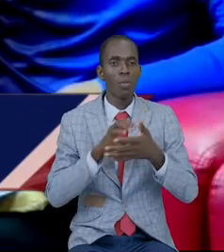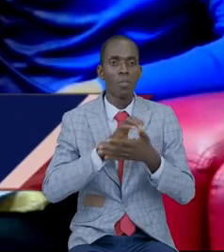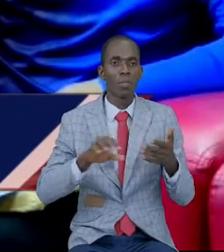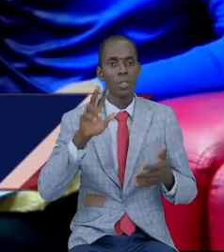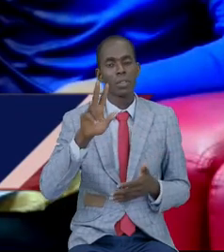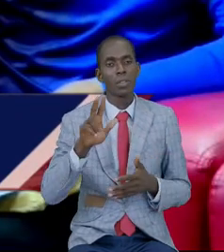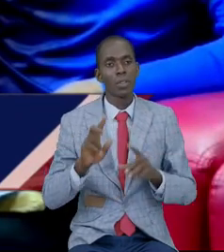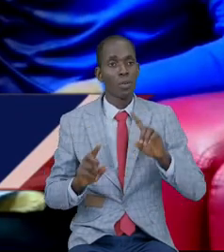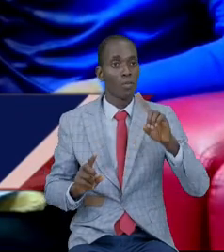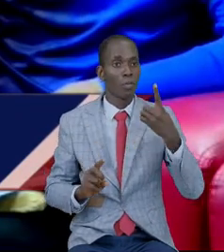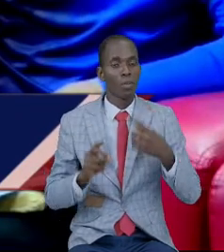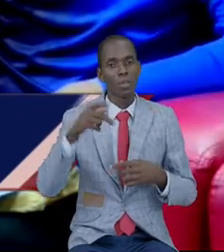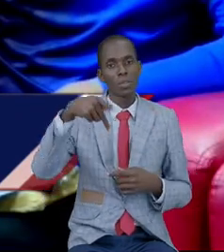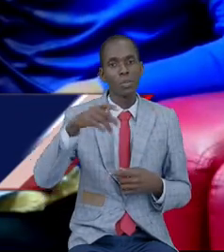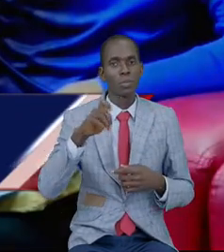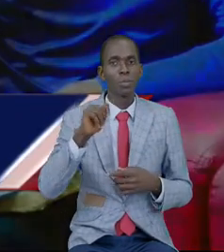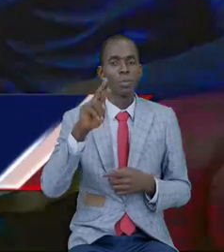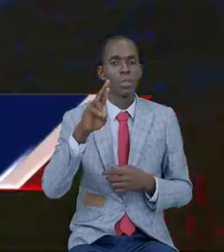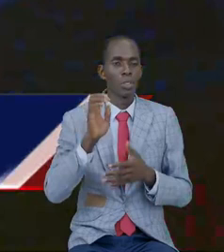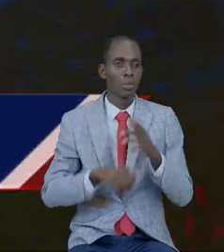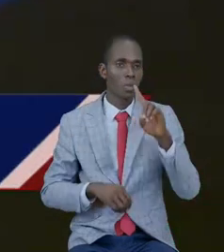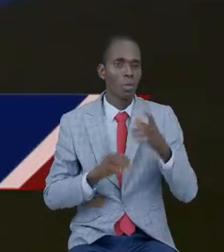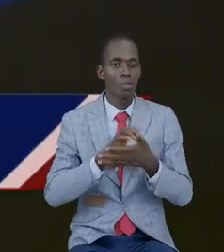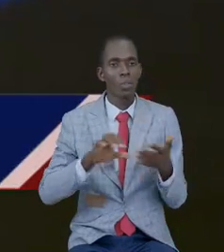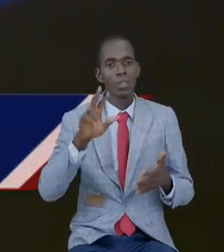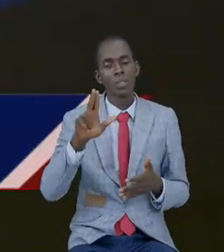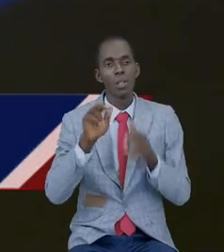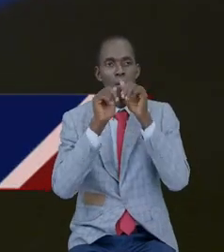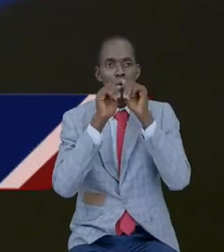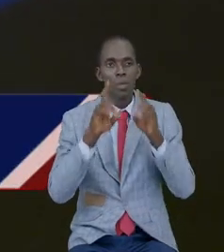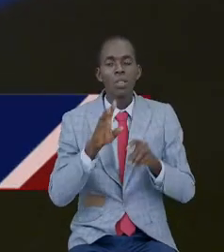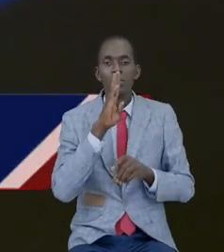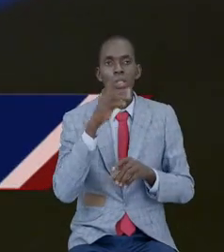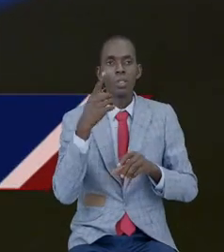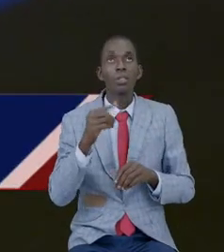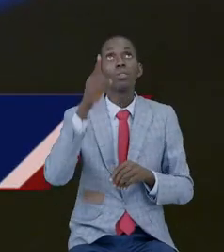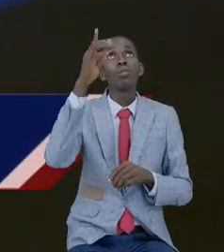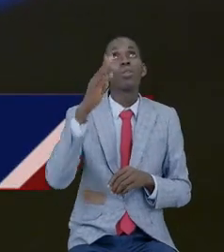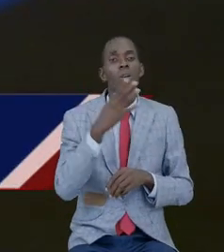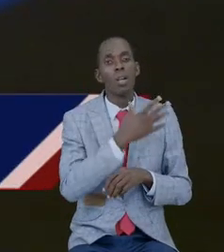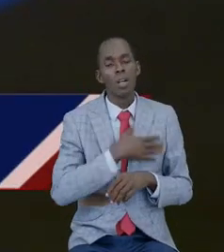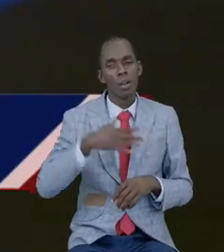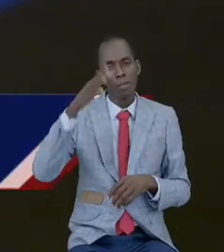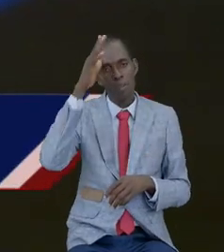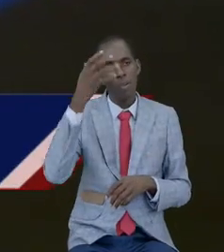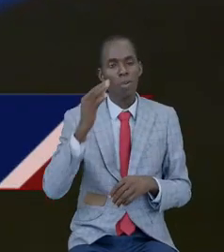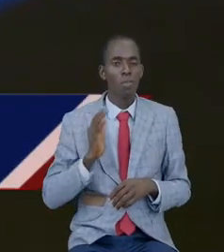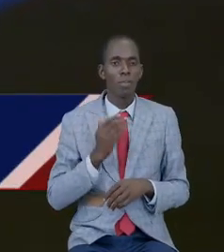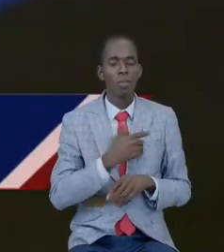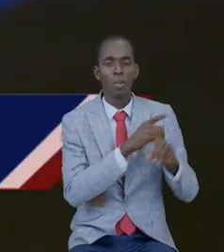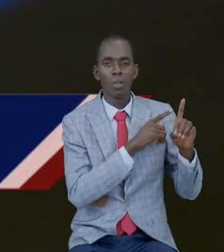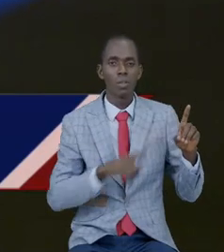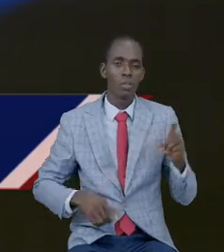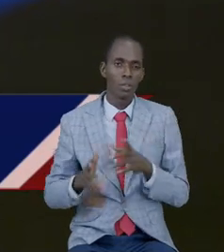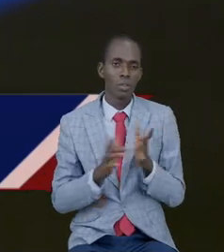peter chapter one verse three blessed be the god and father of our lord jesus